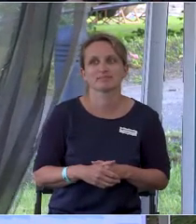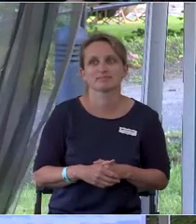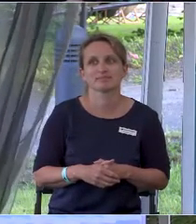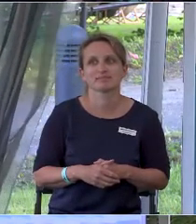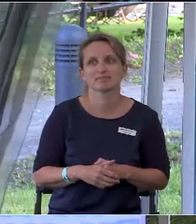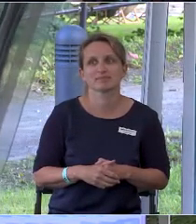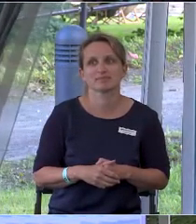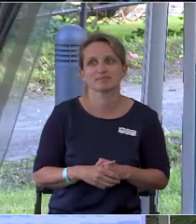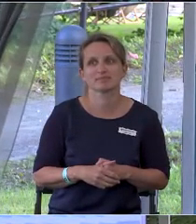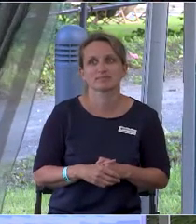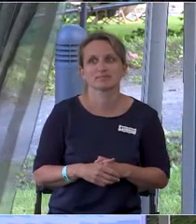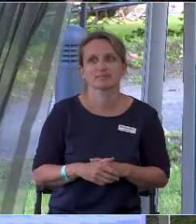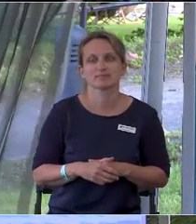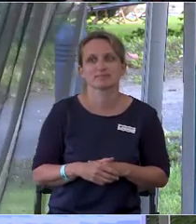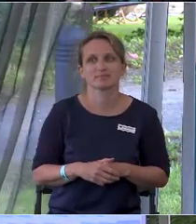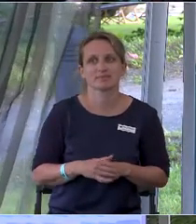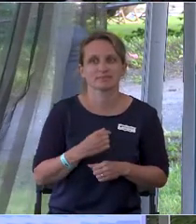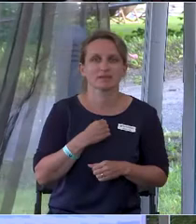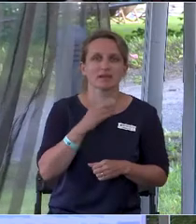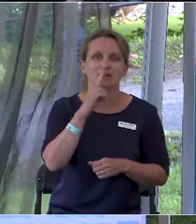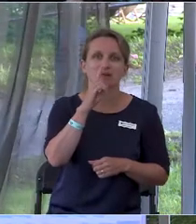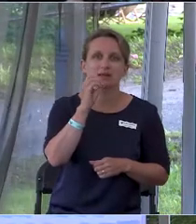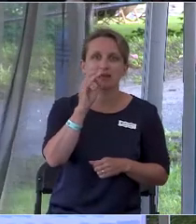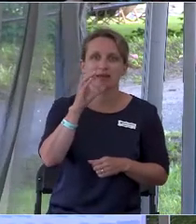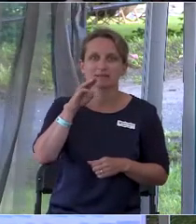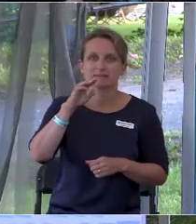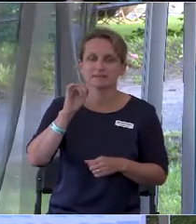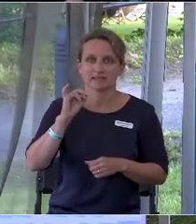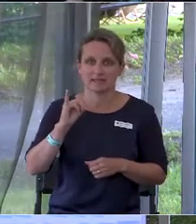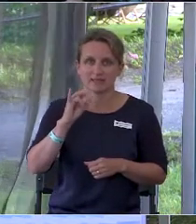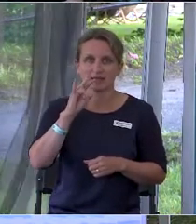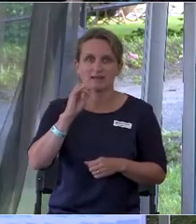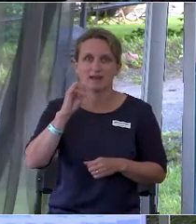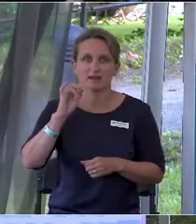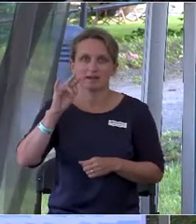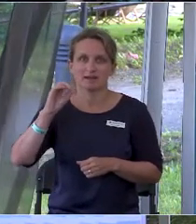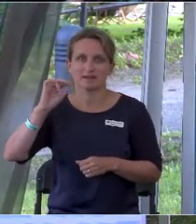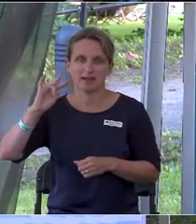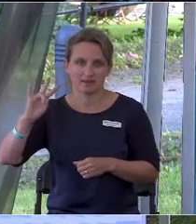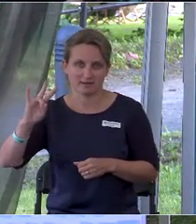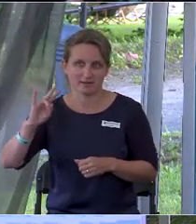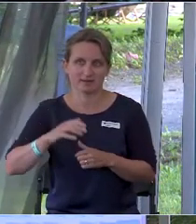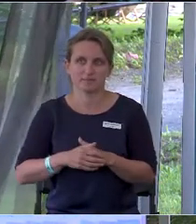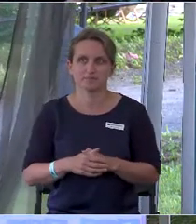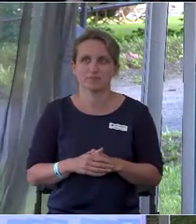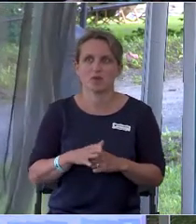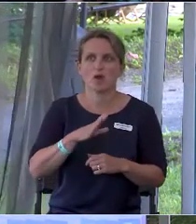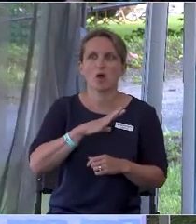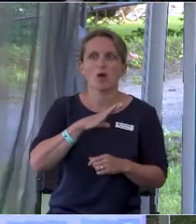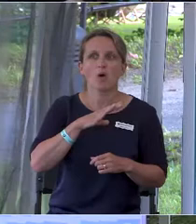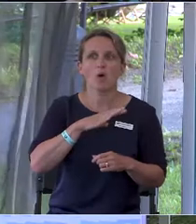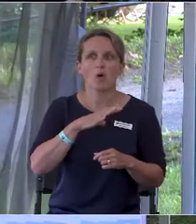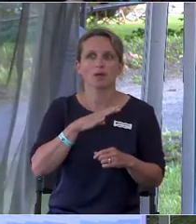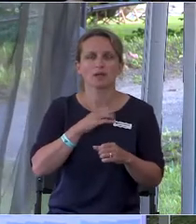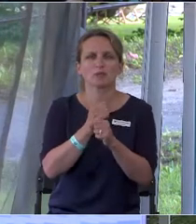I worked for a couple of years at the European Union. My name is Kirsten Magnet, and I worked for a couple of years at the European Center of Experts for Country and Sex and Peace,